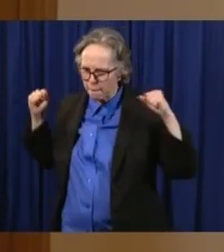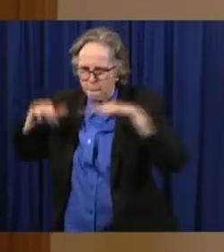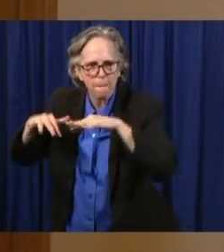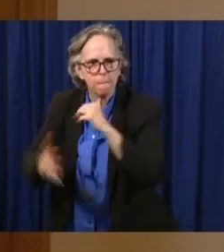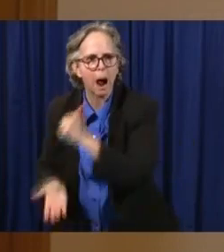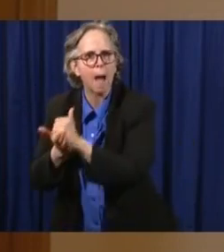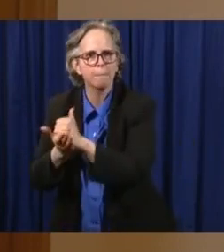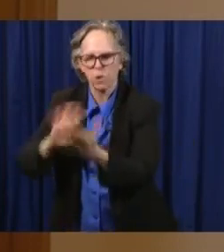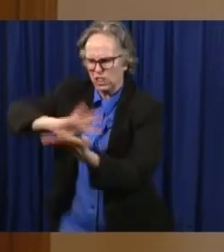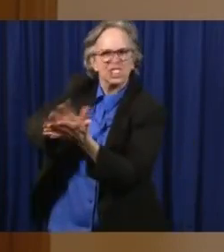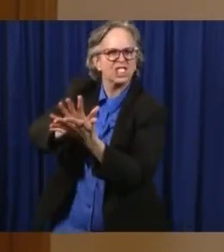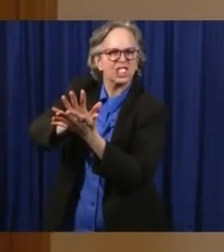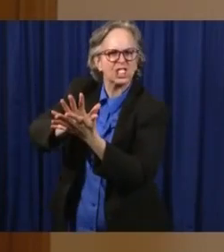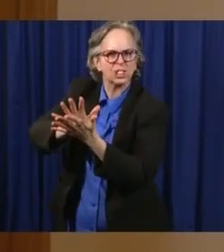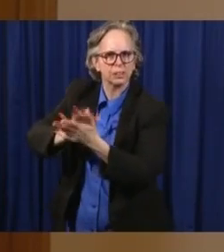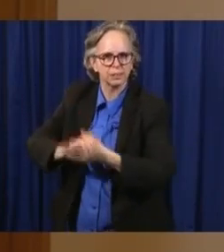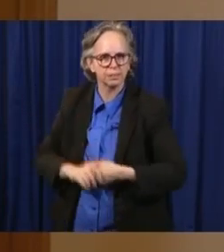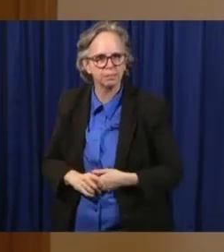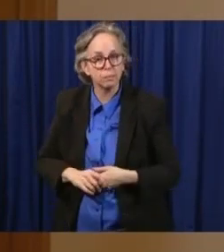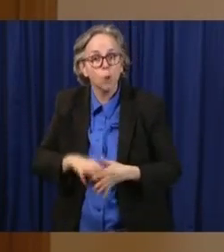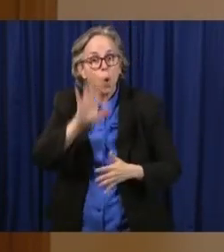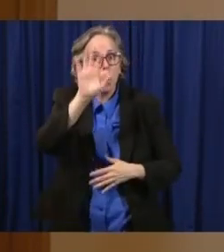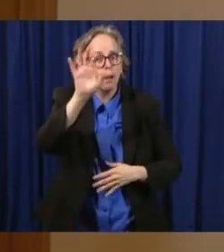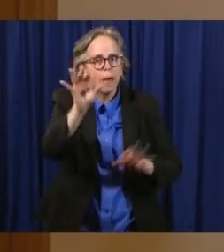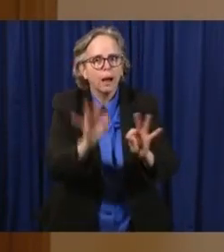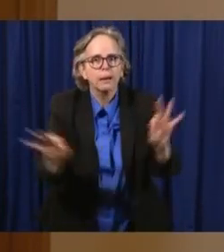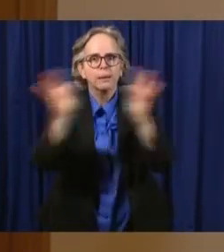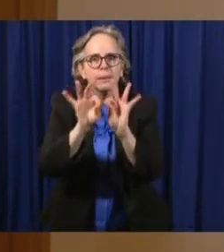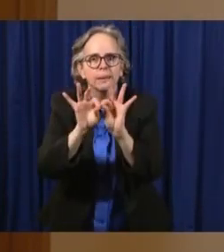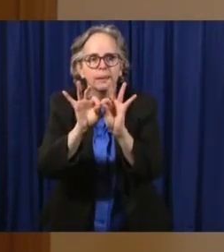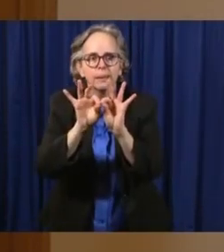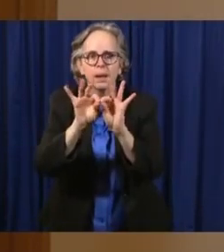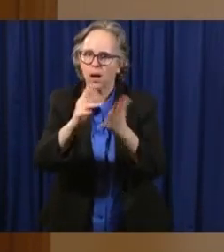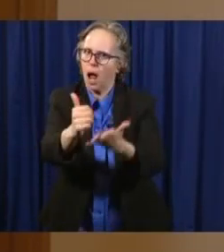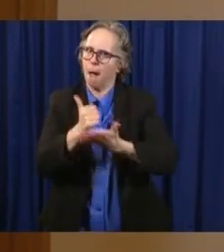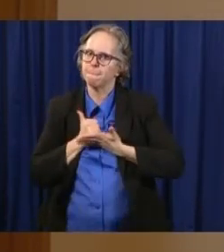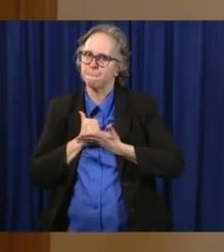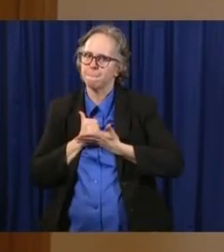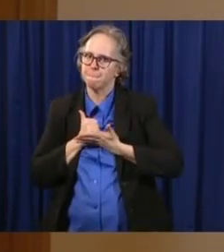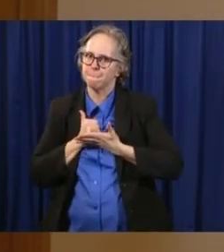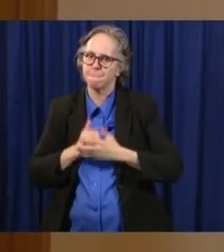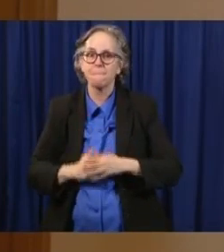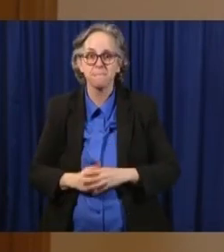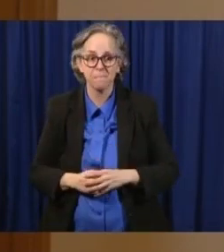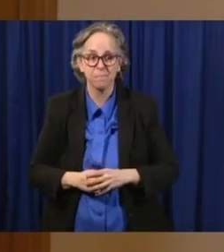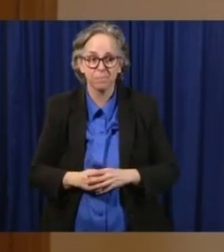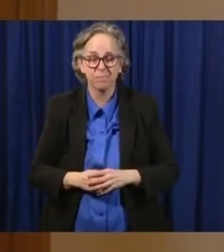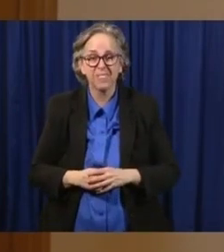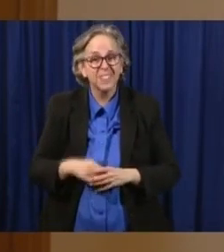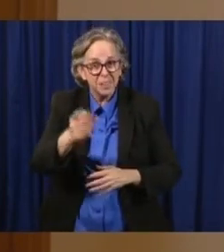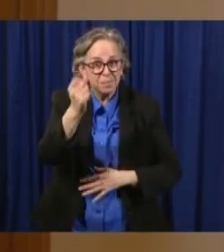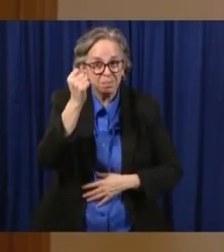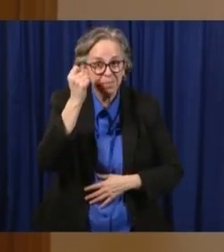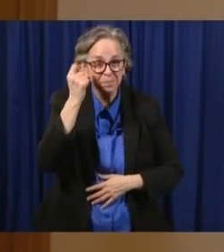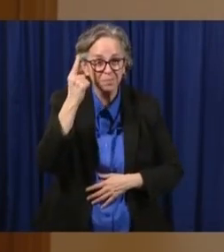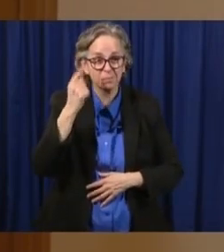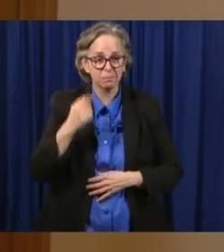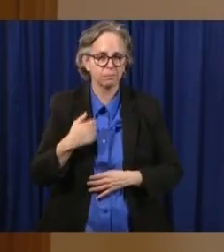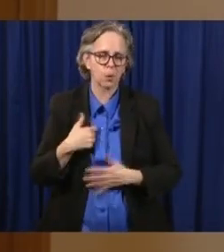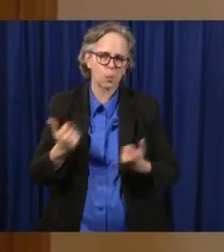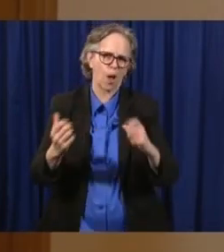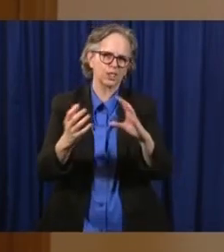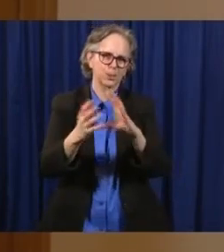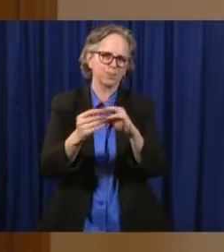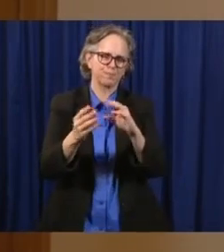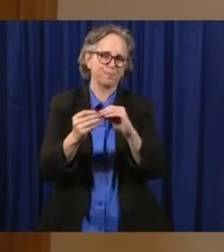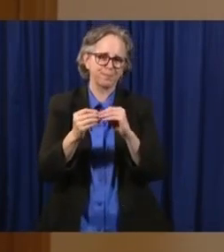of how we are going to get out of this early. I also want to say a couple other things. First of all, in addition to being